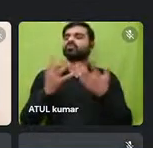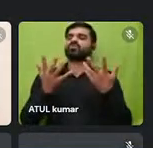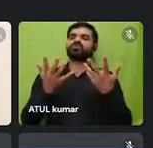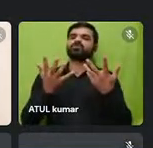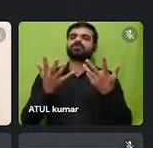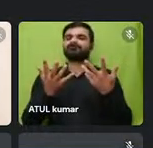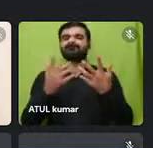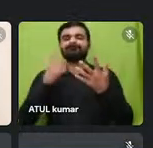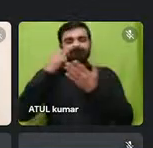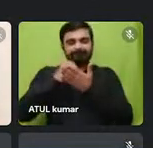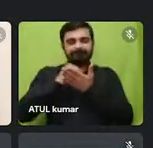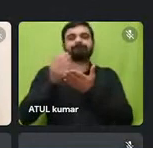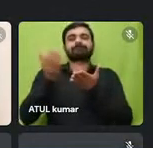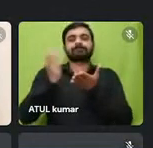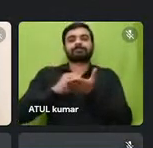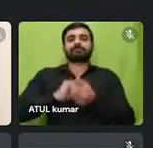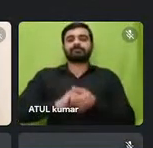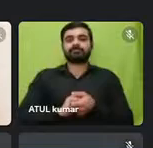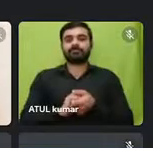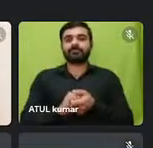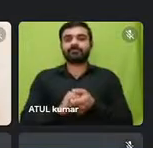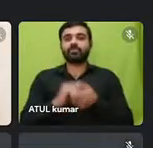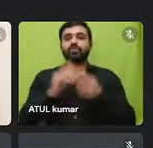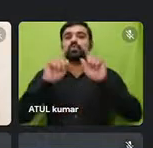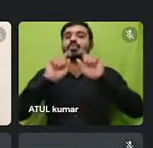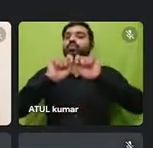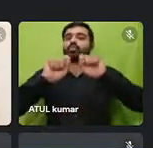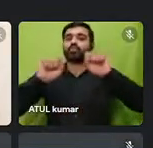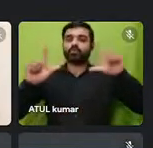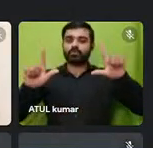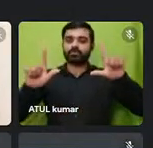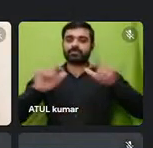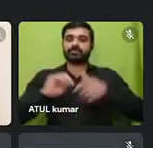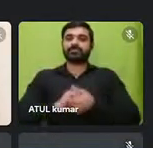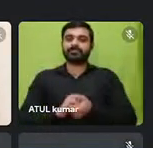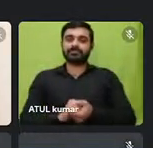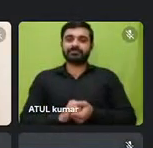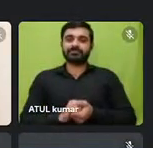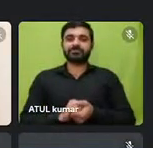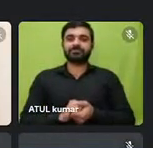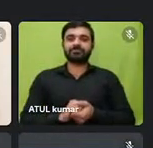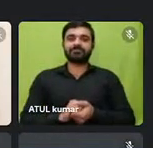Let's try again. A window.